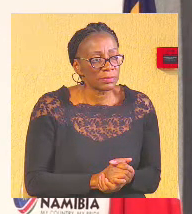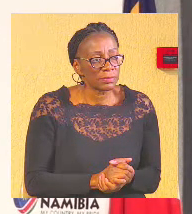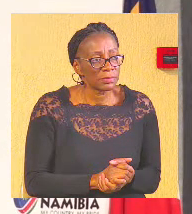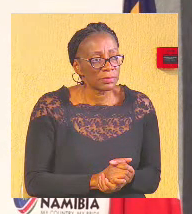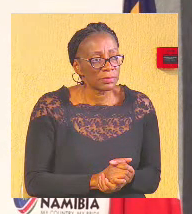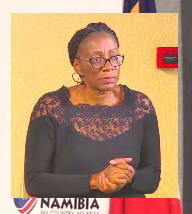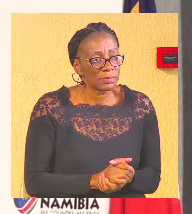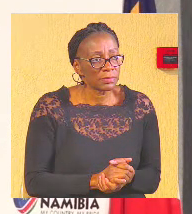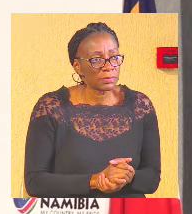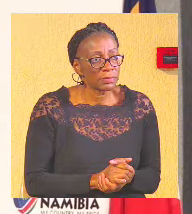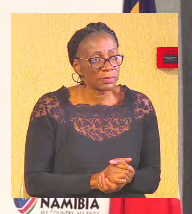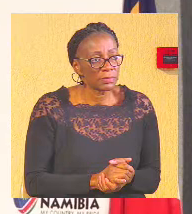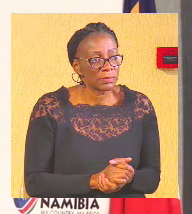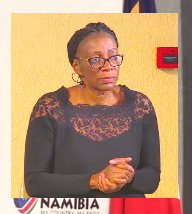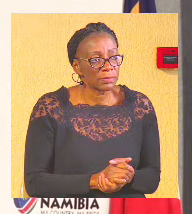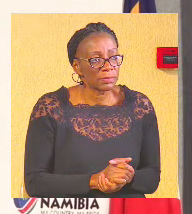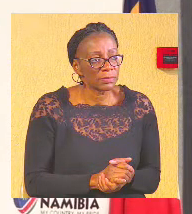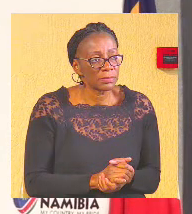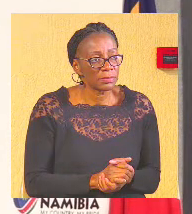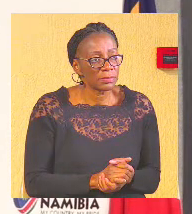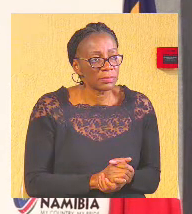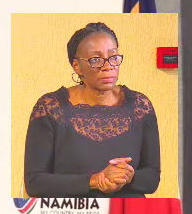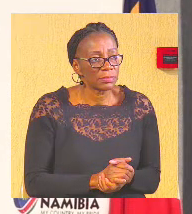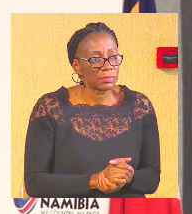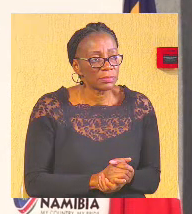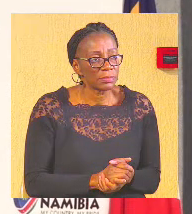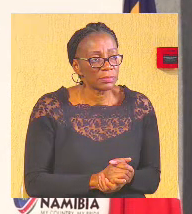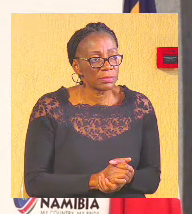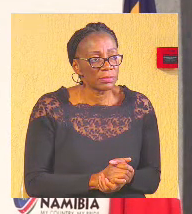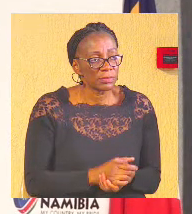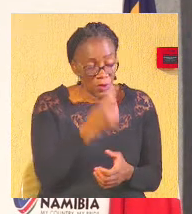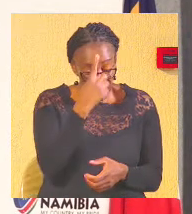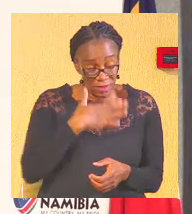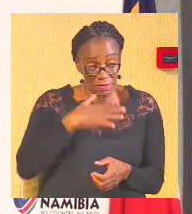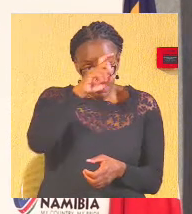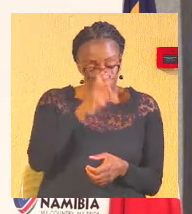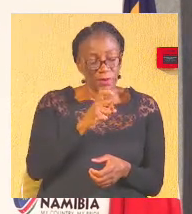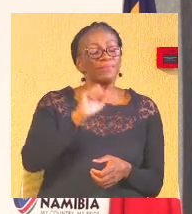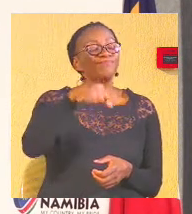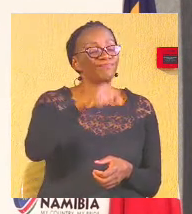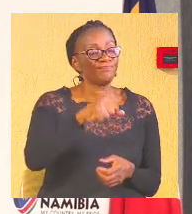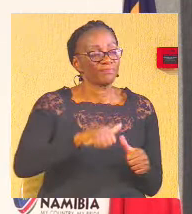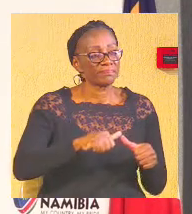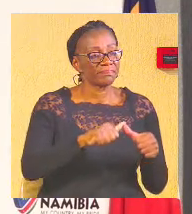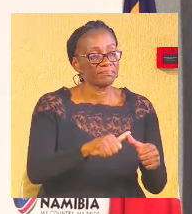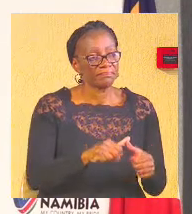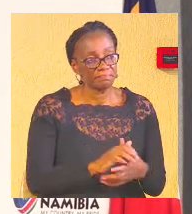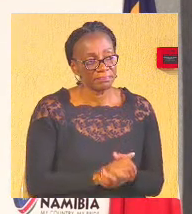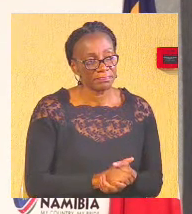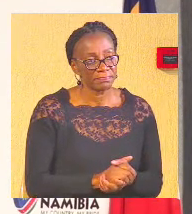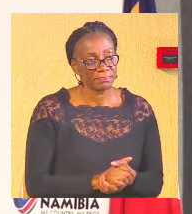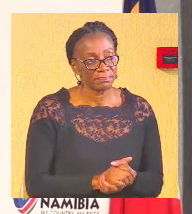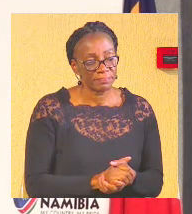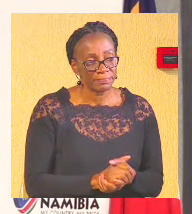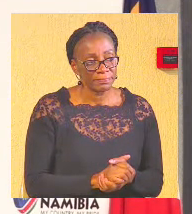Mr. Nagombe, did you get the question? Yes. Did you get the question? Yes. All right, thank you very much.